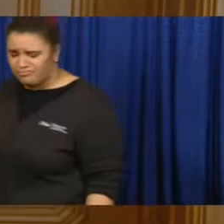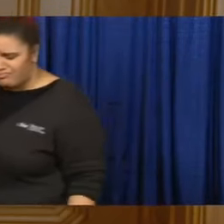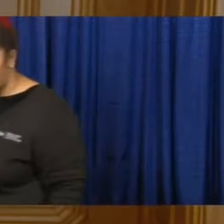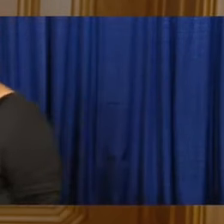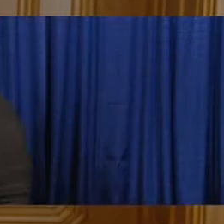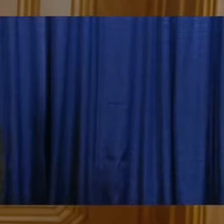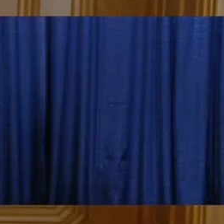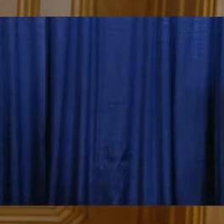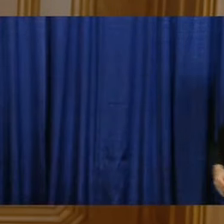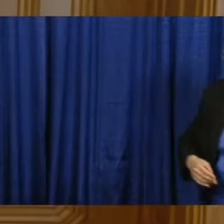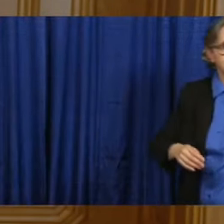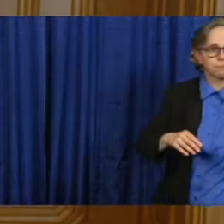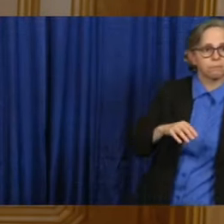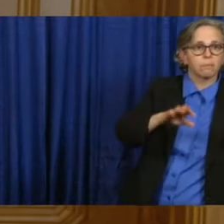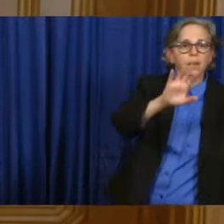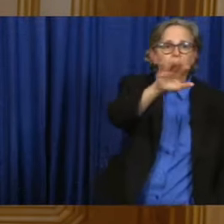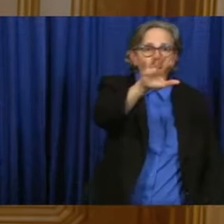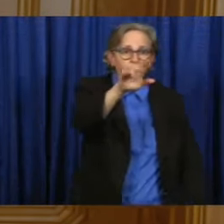too. No